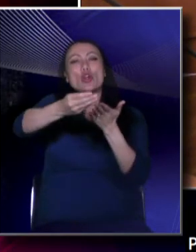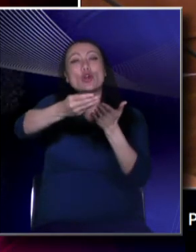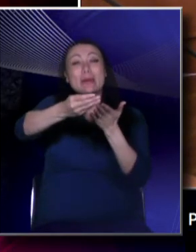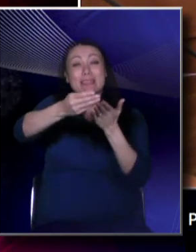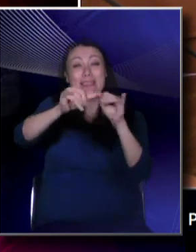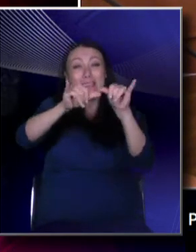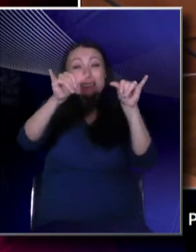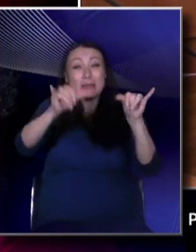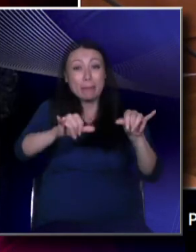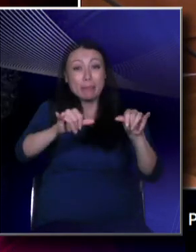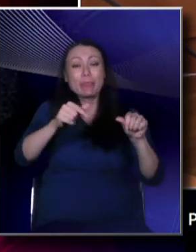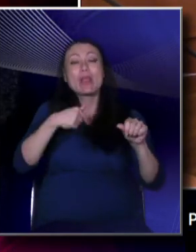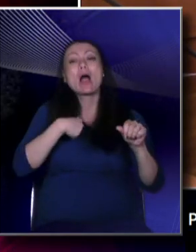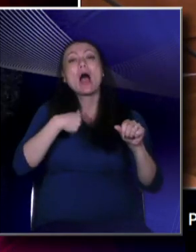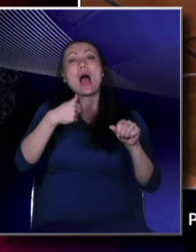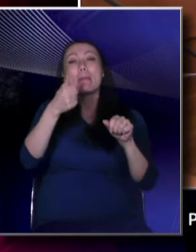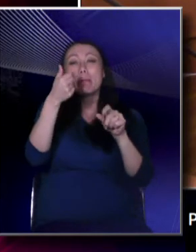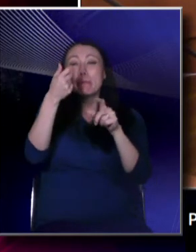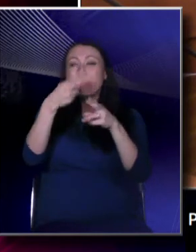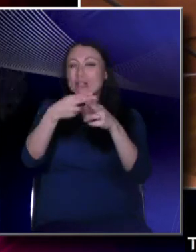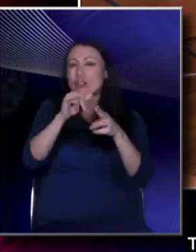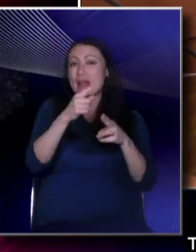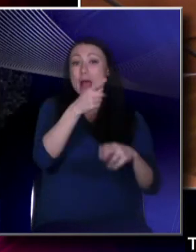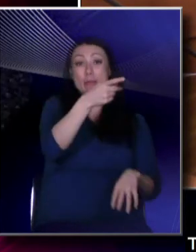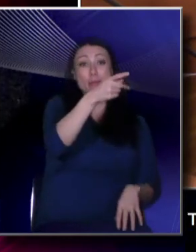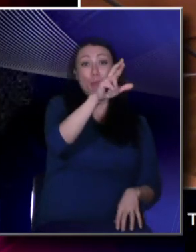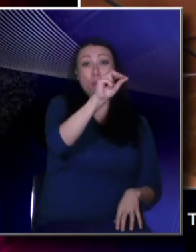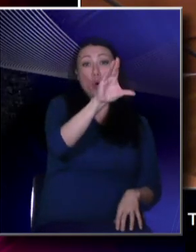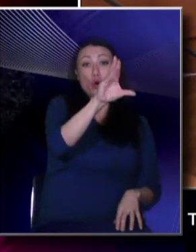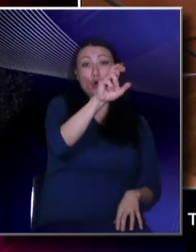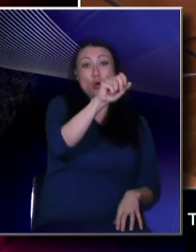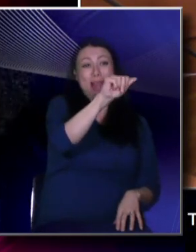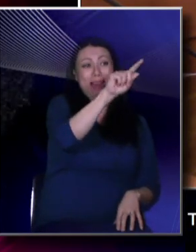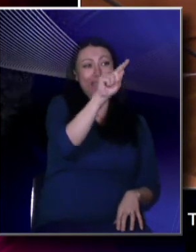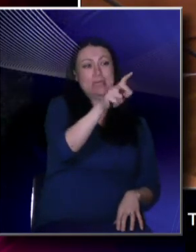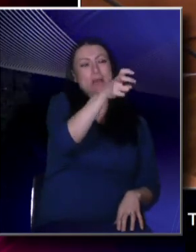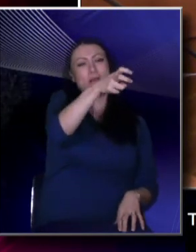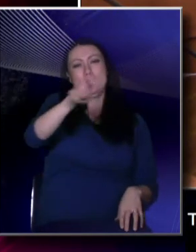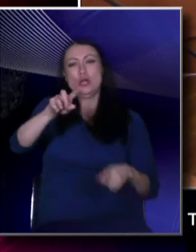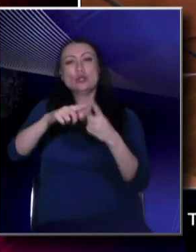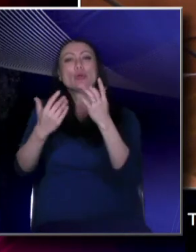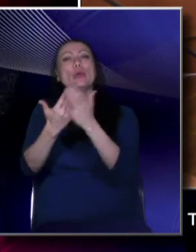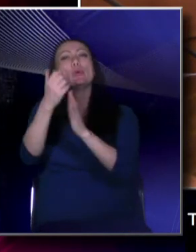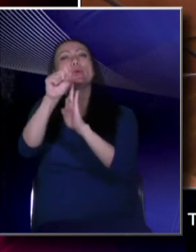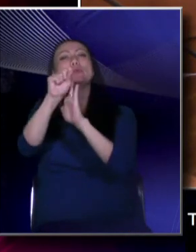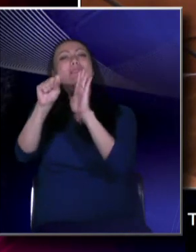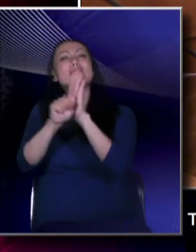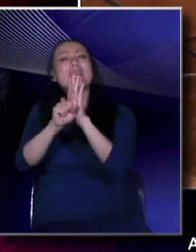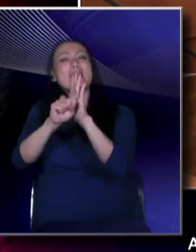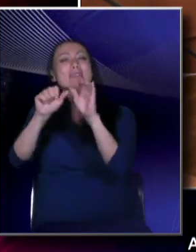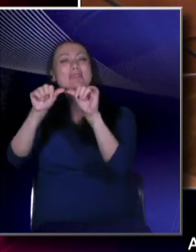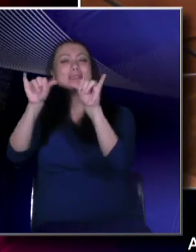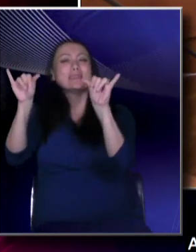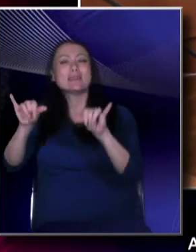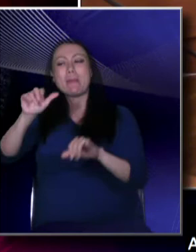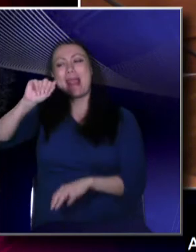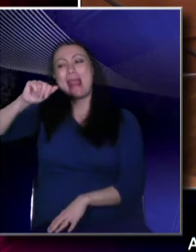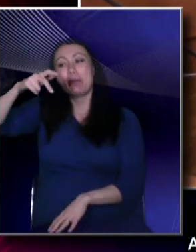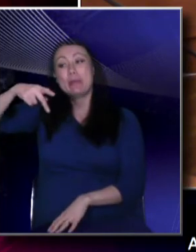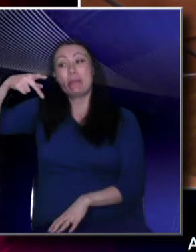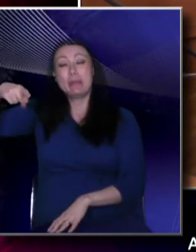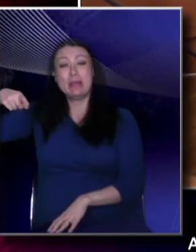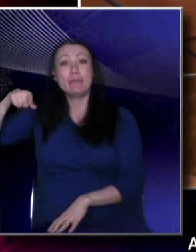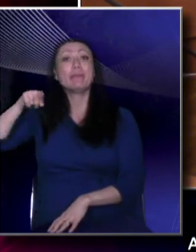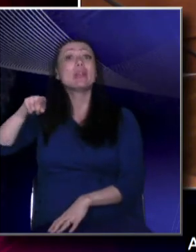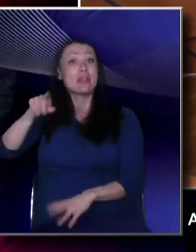mentioned previously. We transitioned from the Procure AZ system to the new state system, APP. Although the